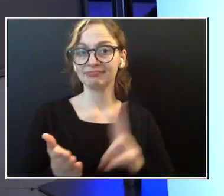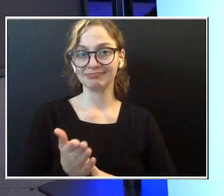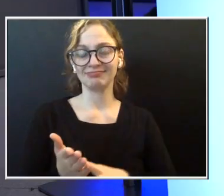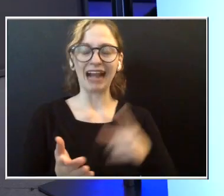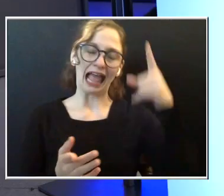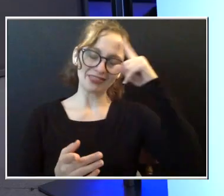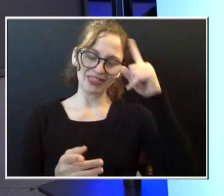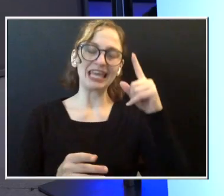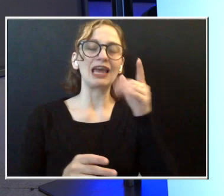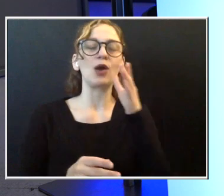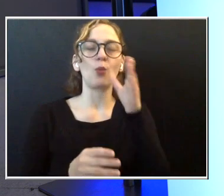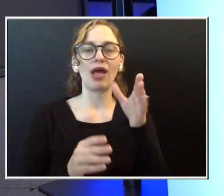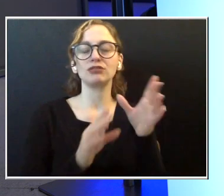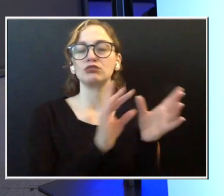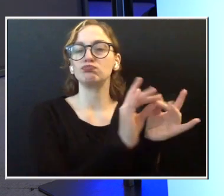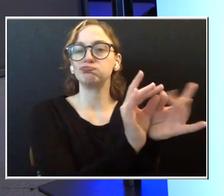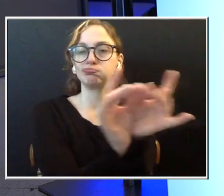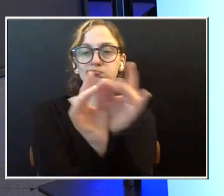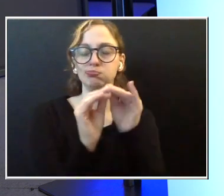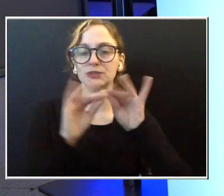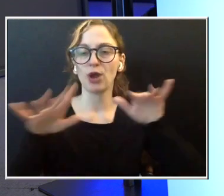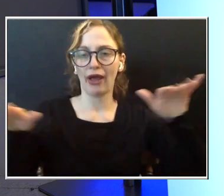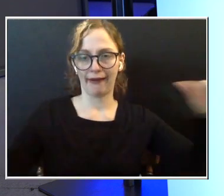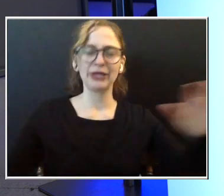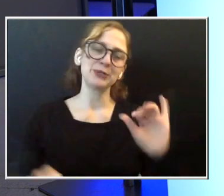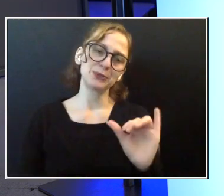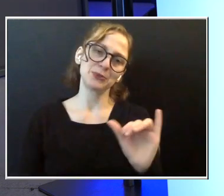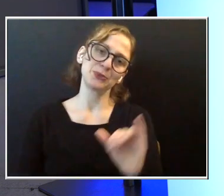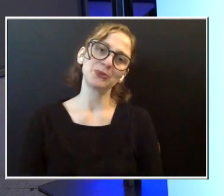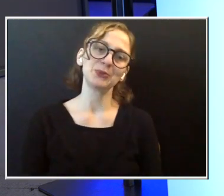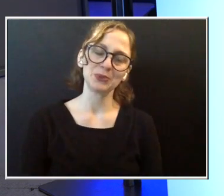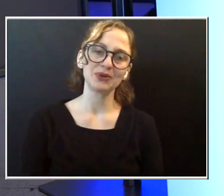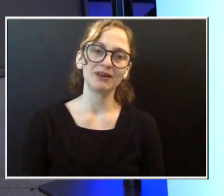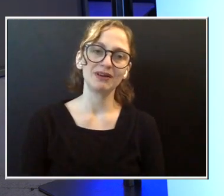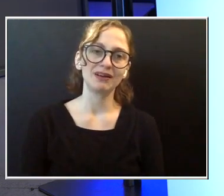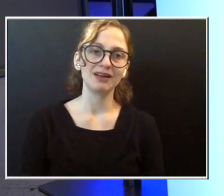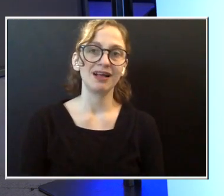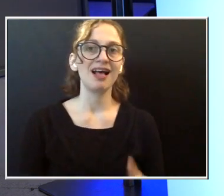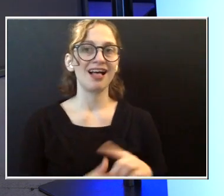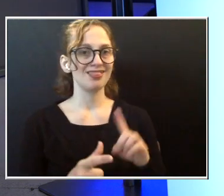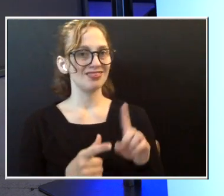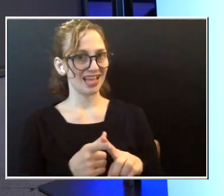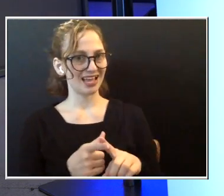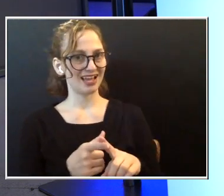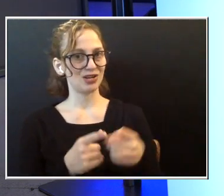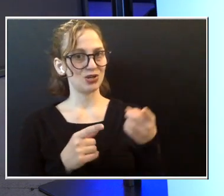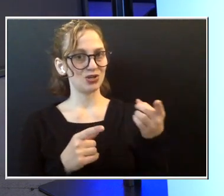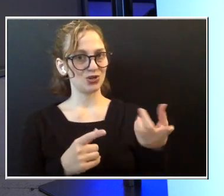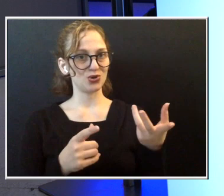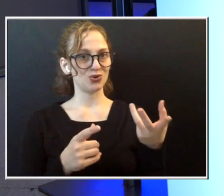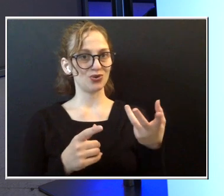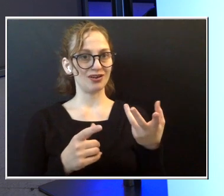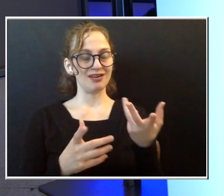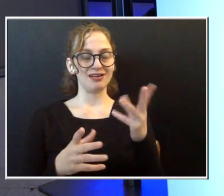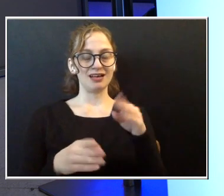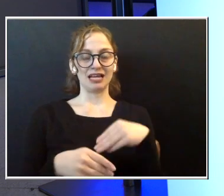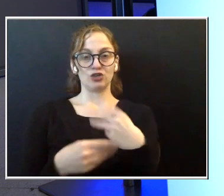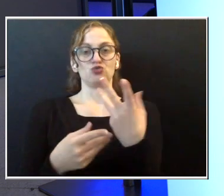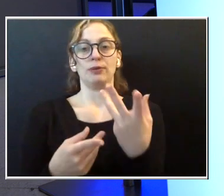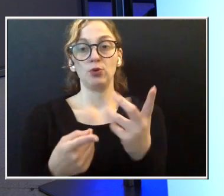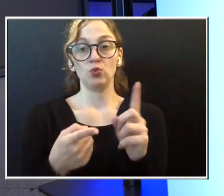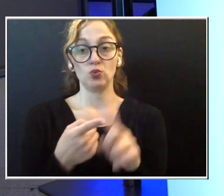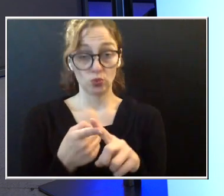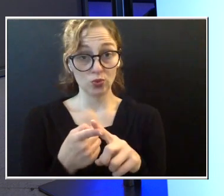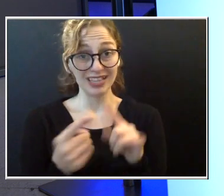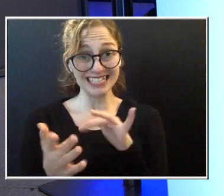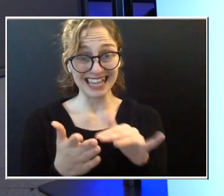Yeah, I think that and then the thing you can contribute to this study is yourself. Absolutely. That's great. Dr. Salate,